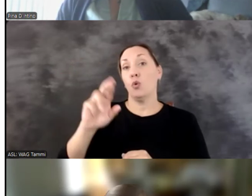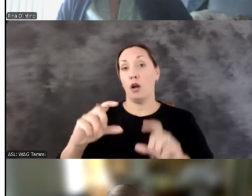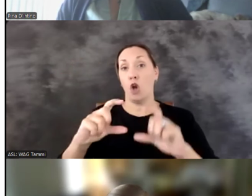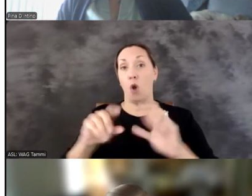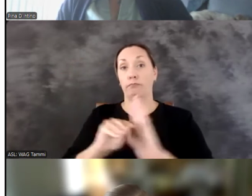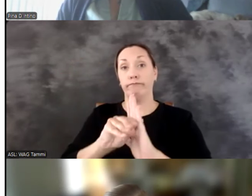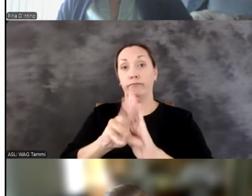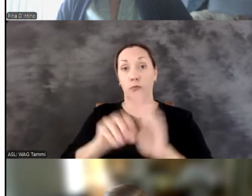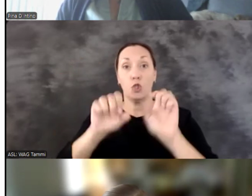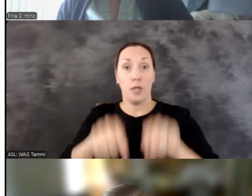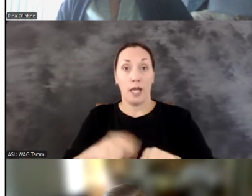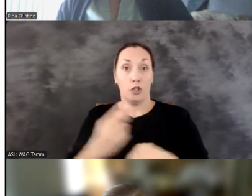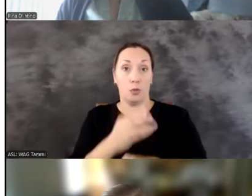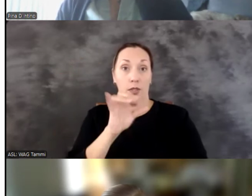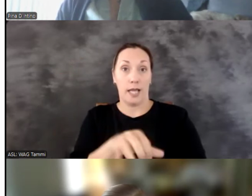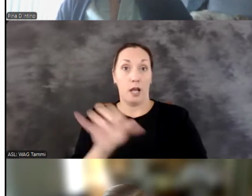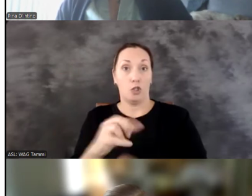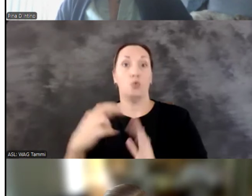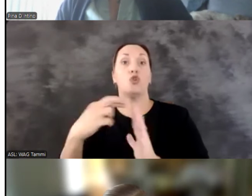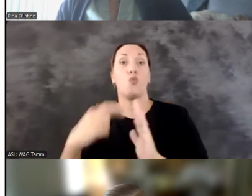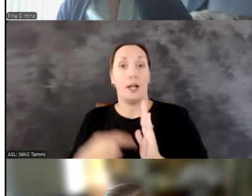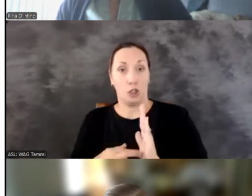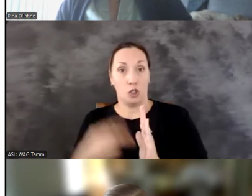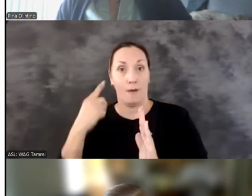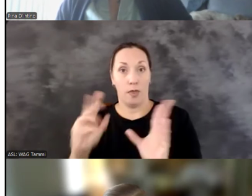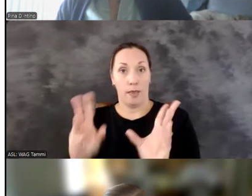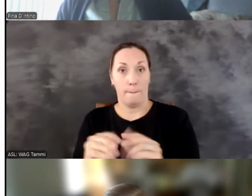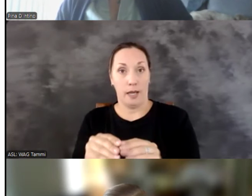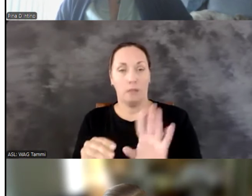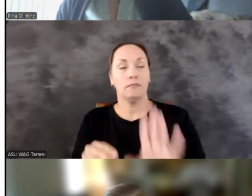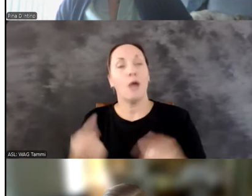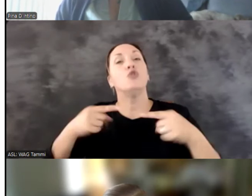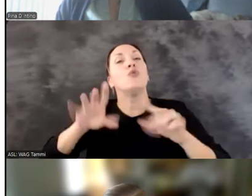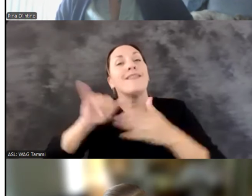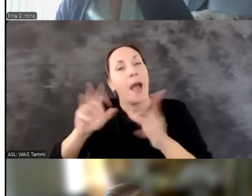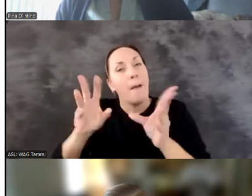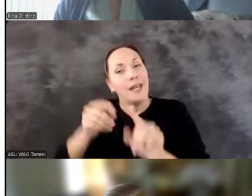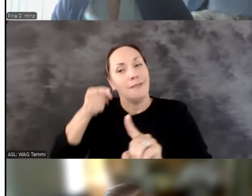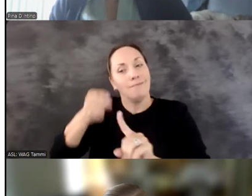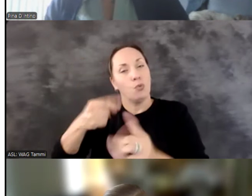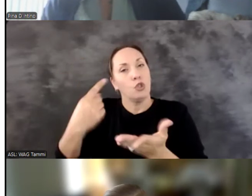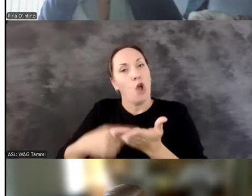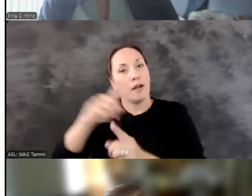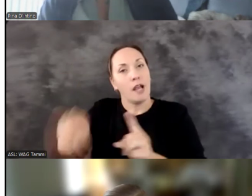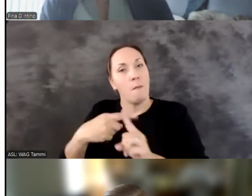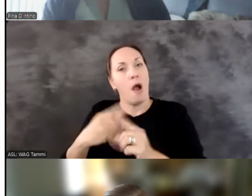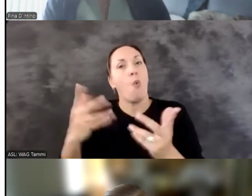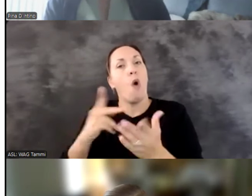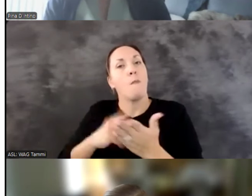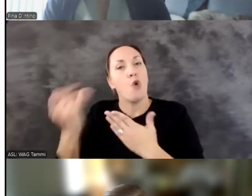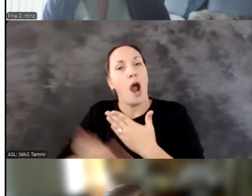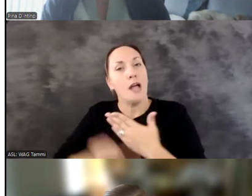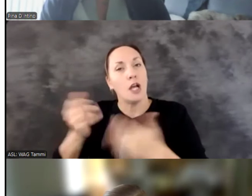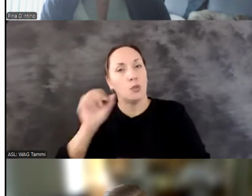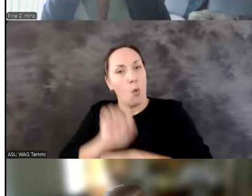the link to register for that meeting. During that meeting, we're going to talk about the specific projects that we're working on in